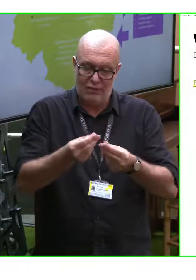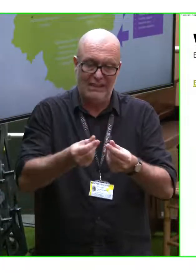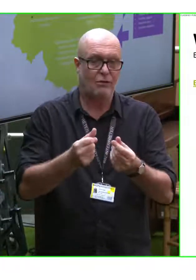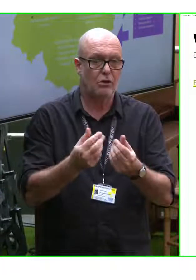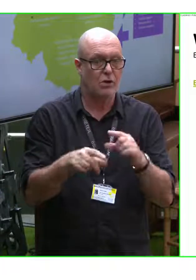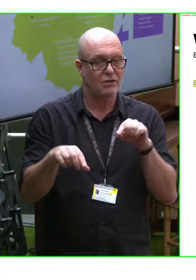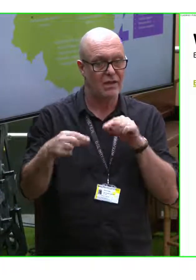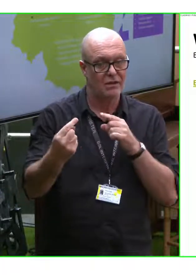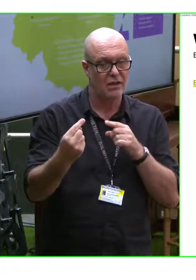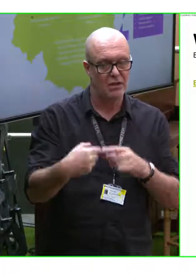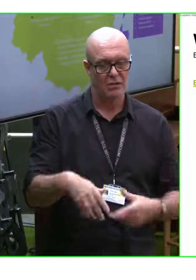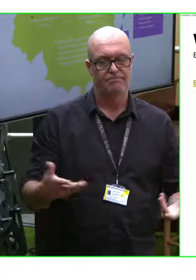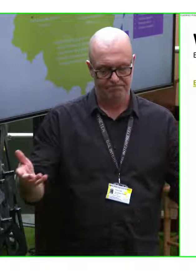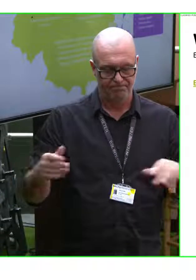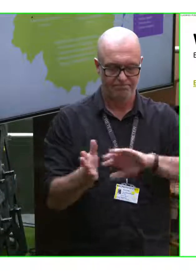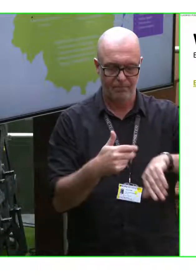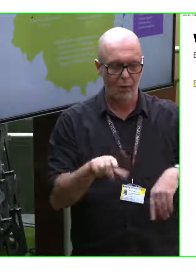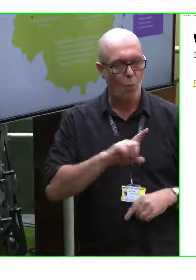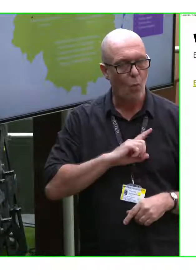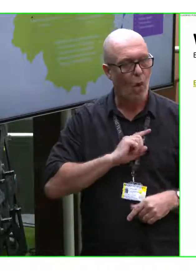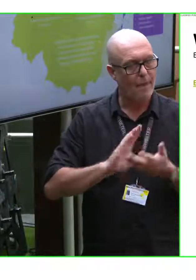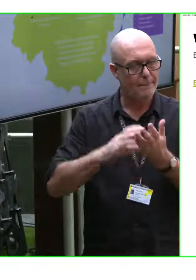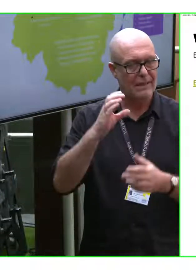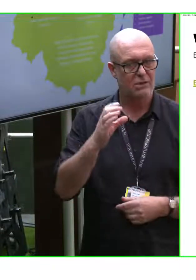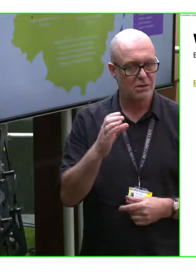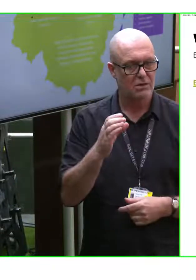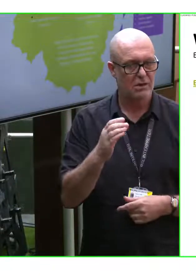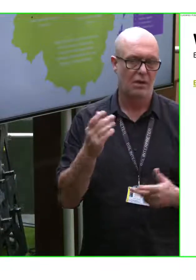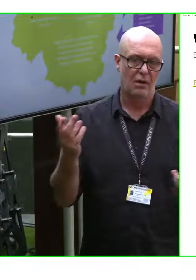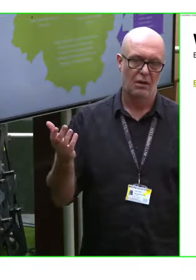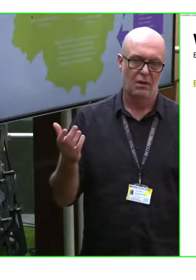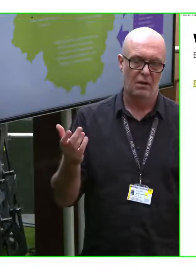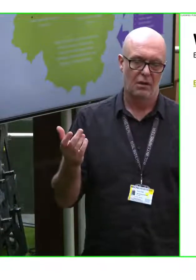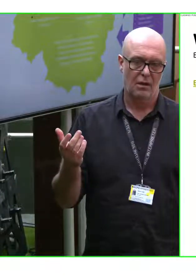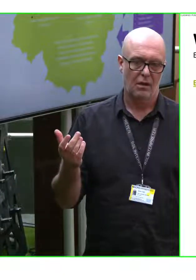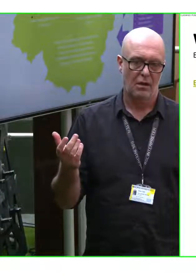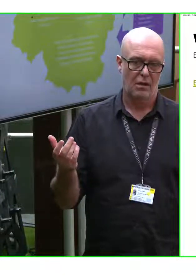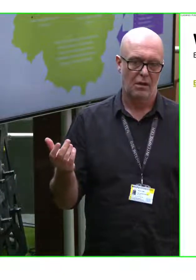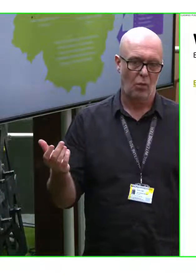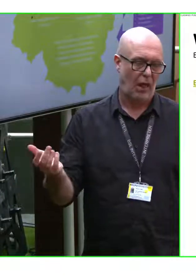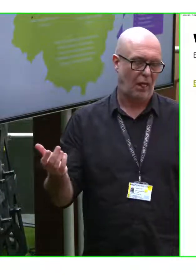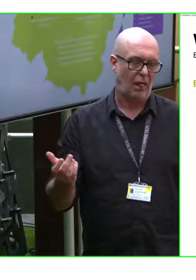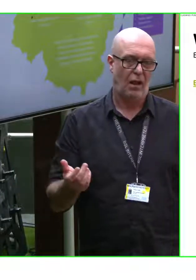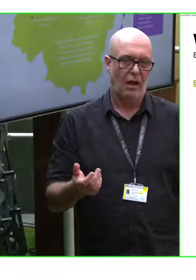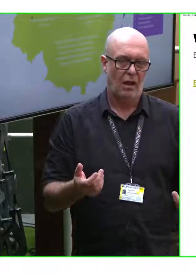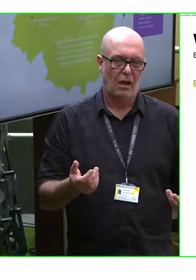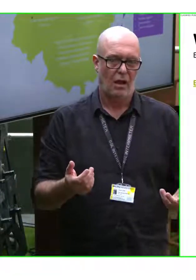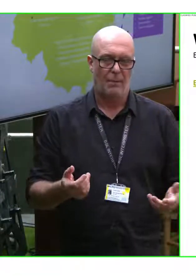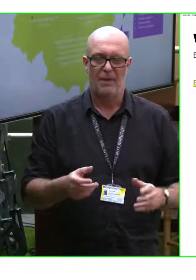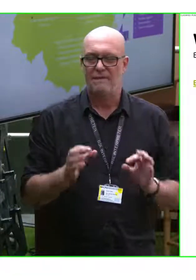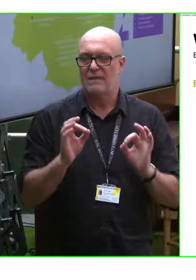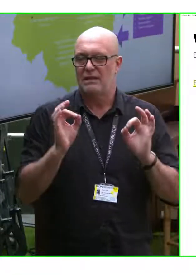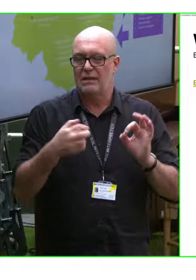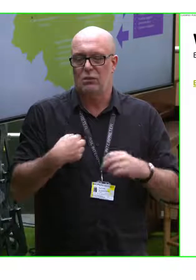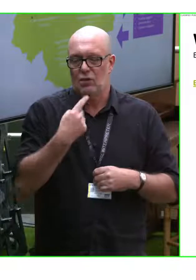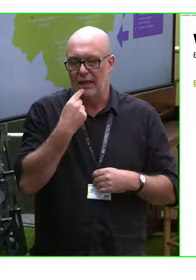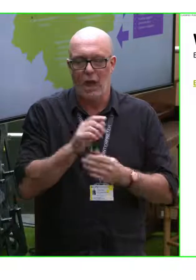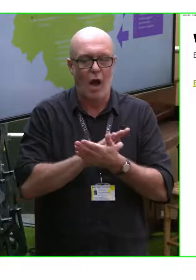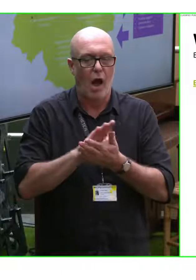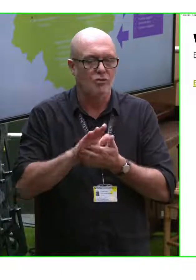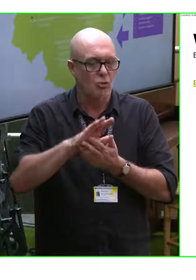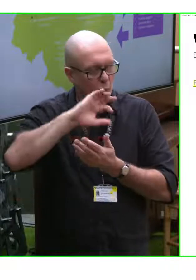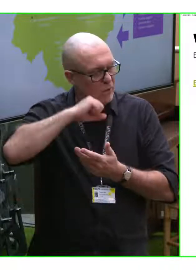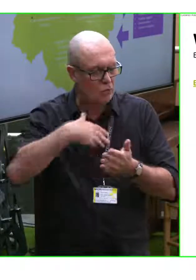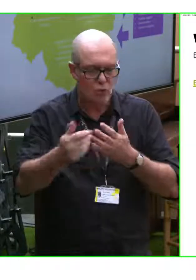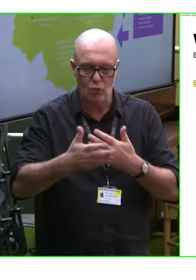Why Manchester? And I think this is to recognise that we don't, you know, I'd love to stand here and say hydrogen's going to solve all our problems. It's not. All of these technologies are going to